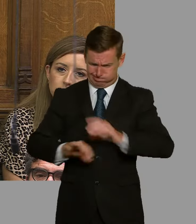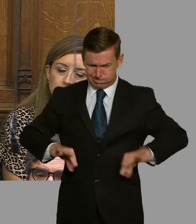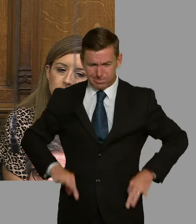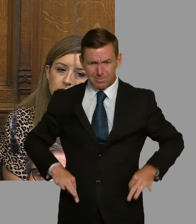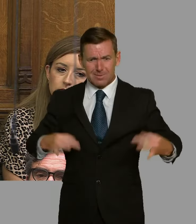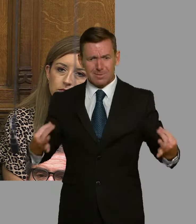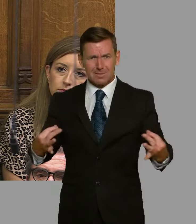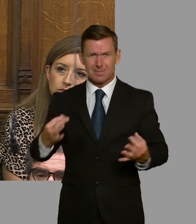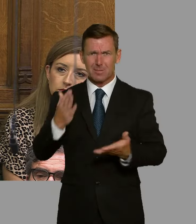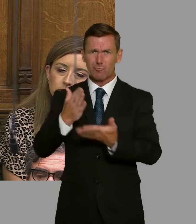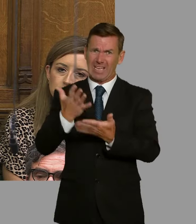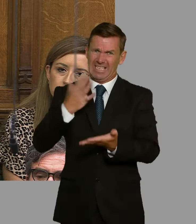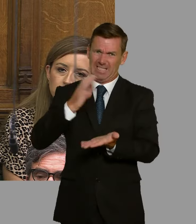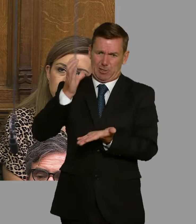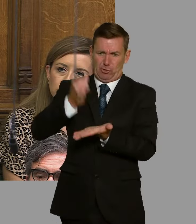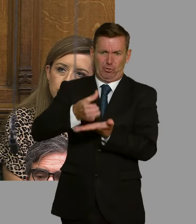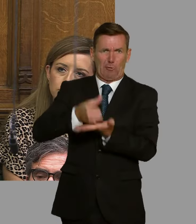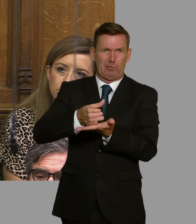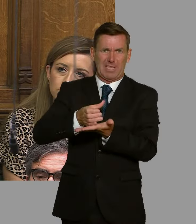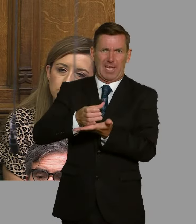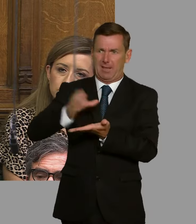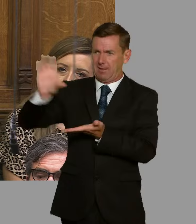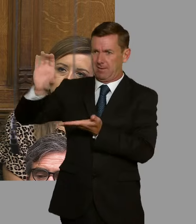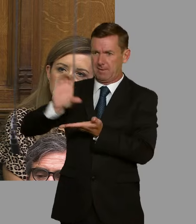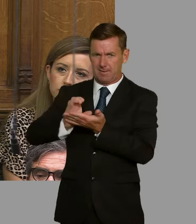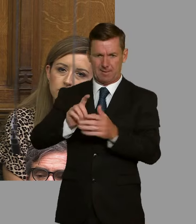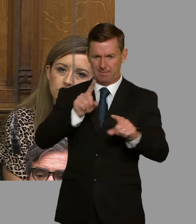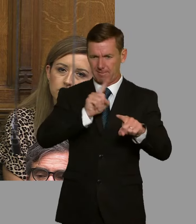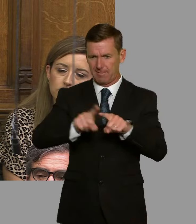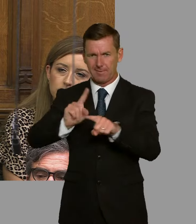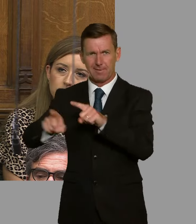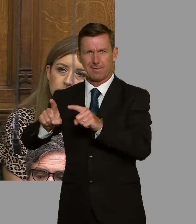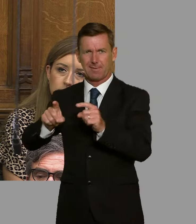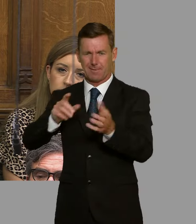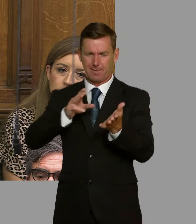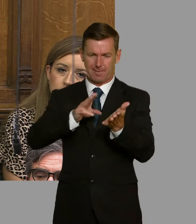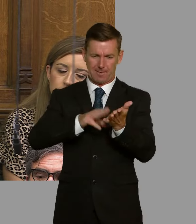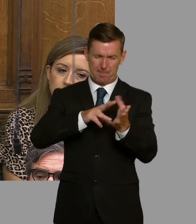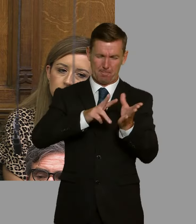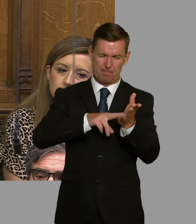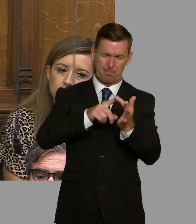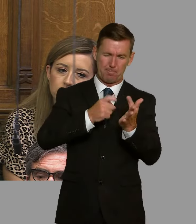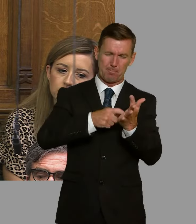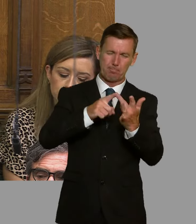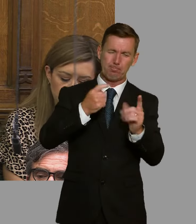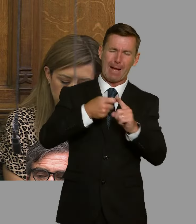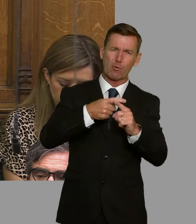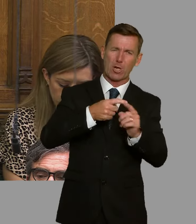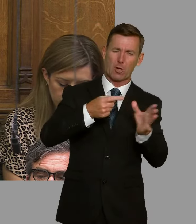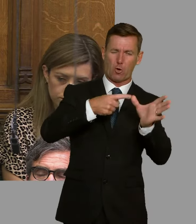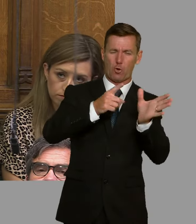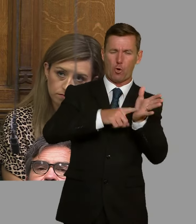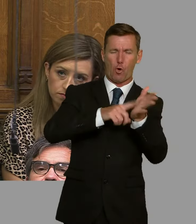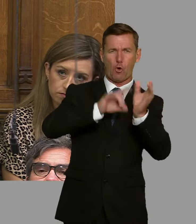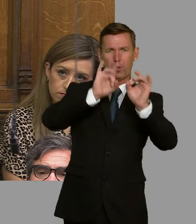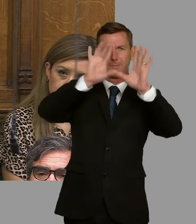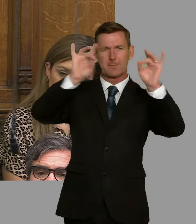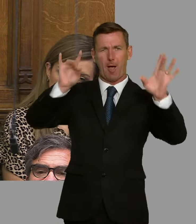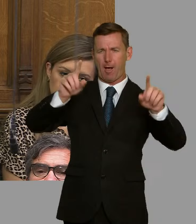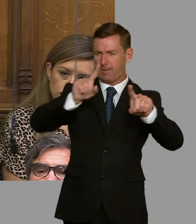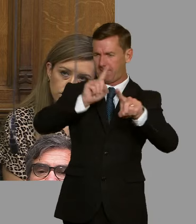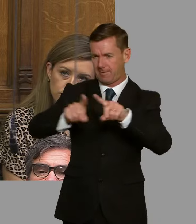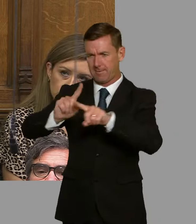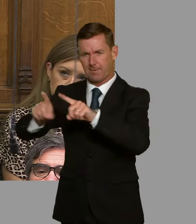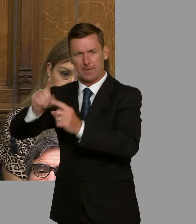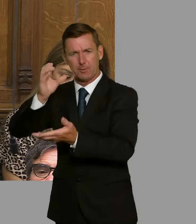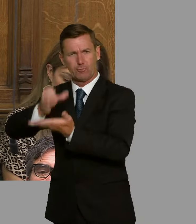All-Stars, Empire's Fighting Chance and Matchroom in the Community. Would the Prime Minister join me in thanking these charities,